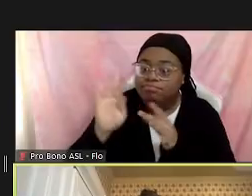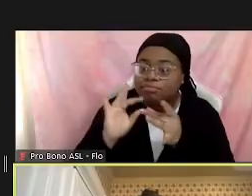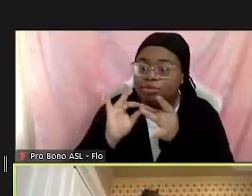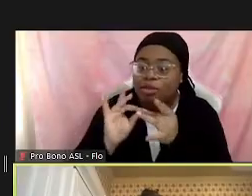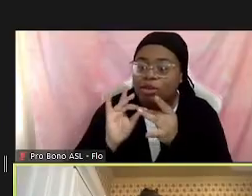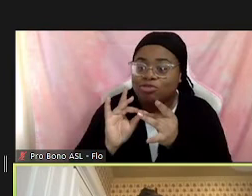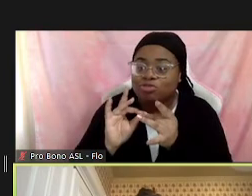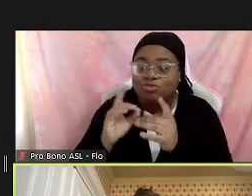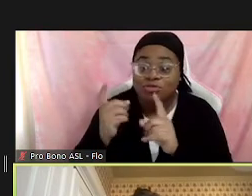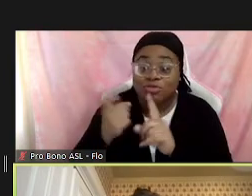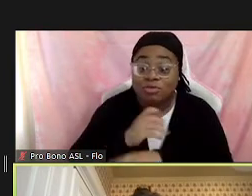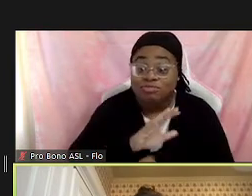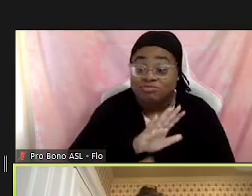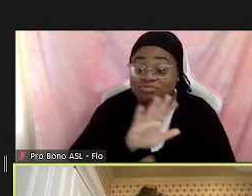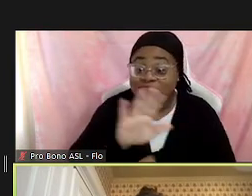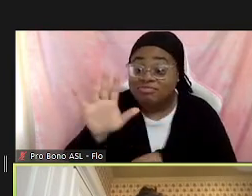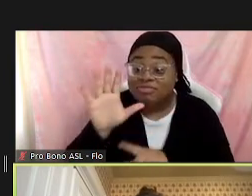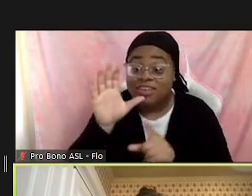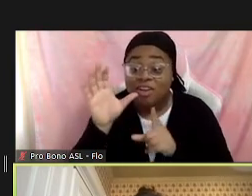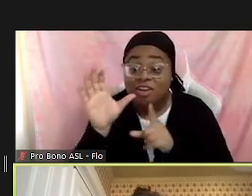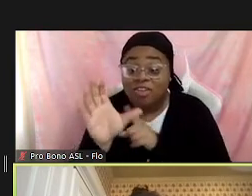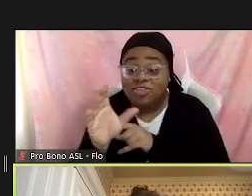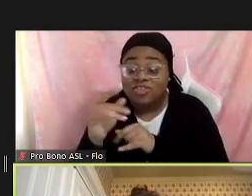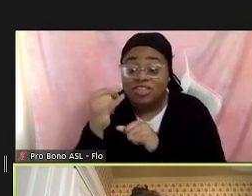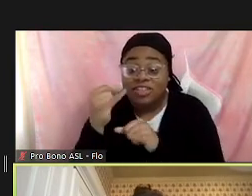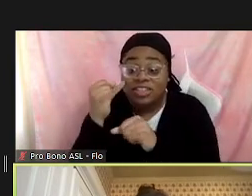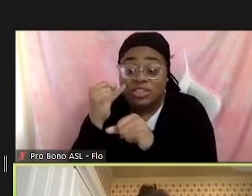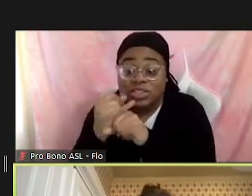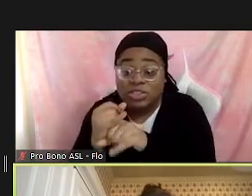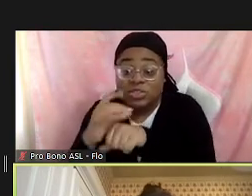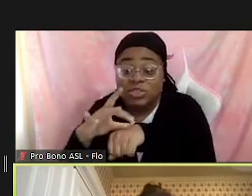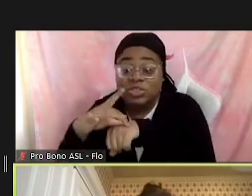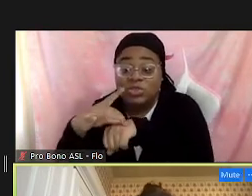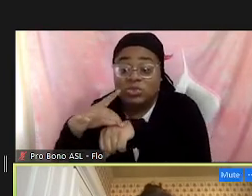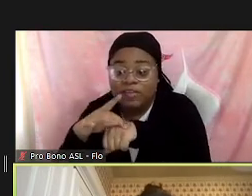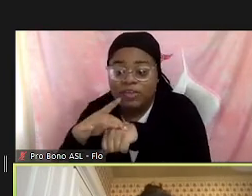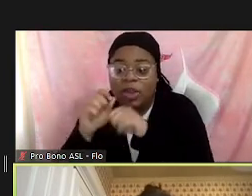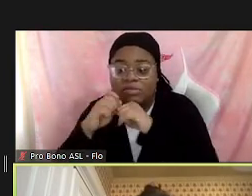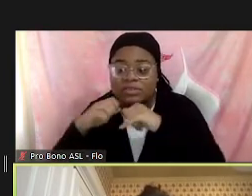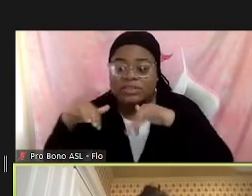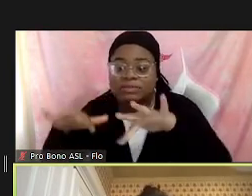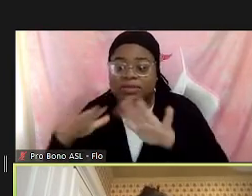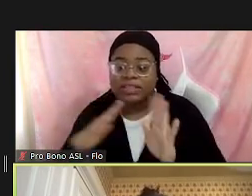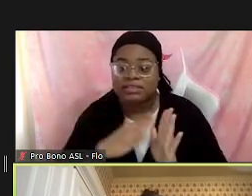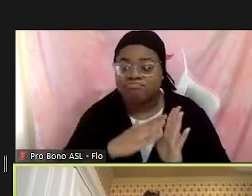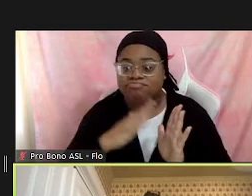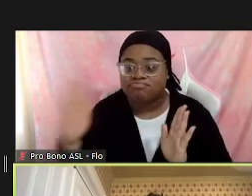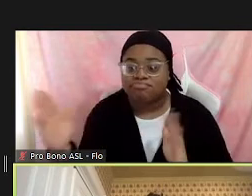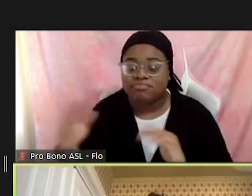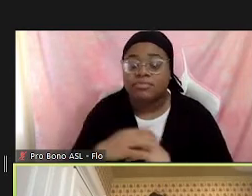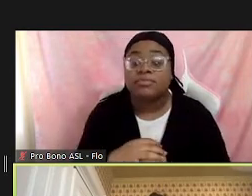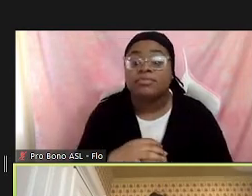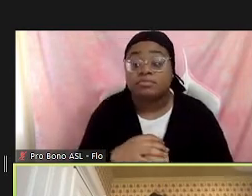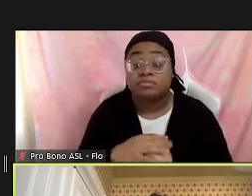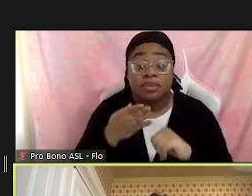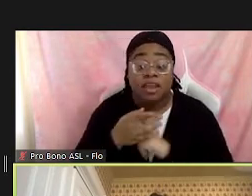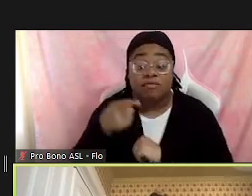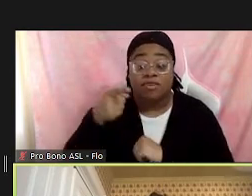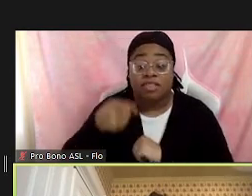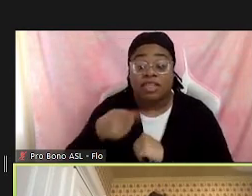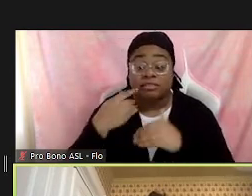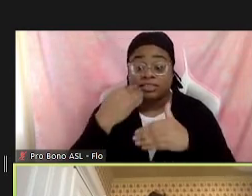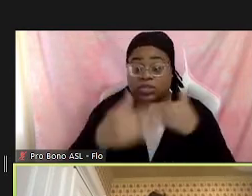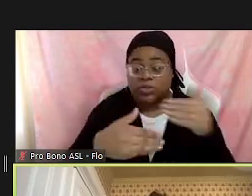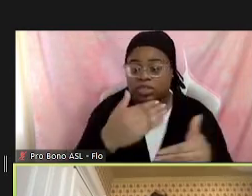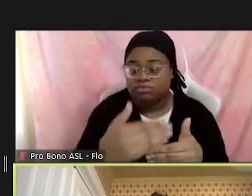across cultural, institutional, and geographical spaces. And after the series,